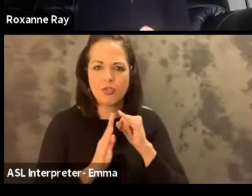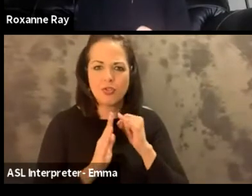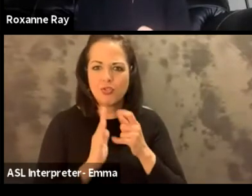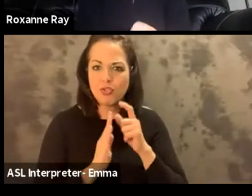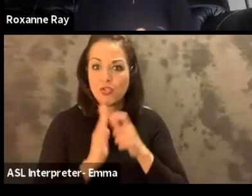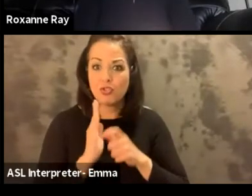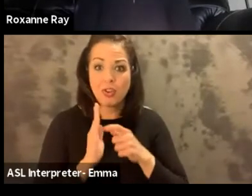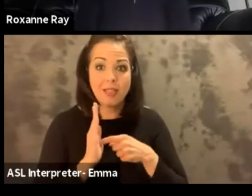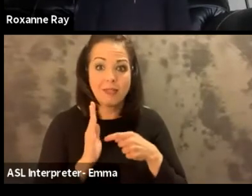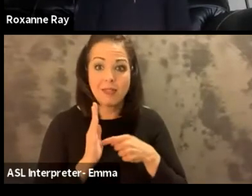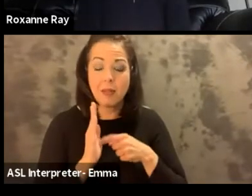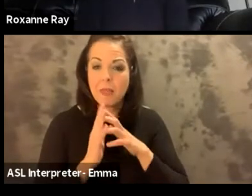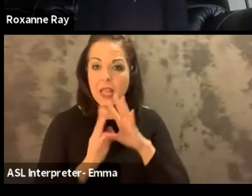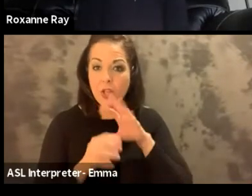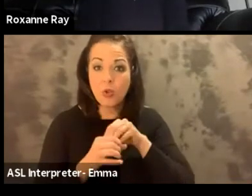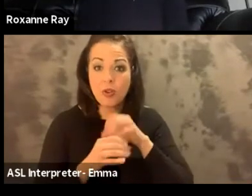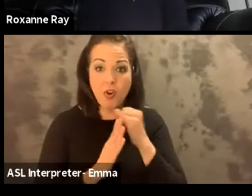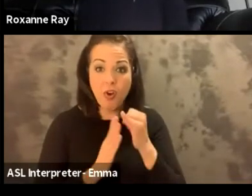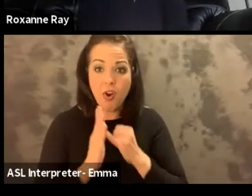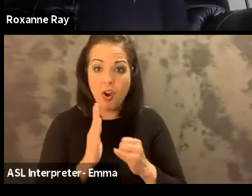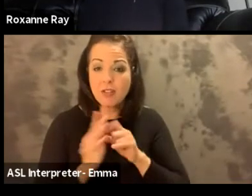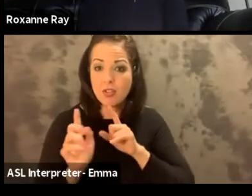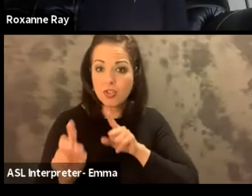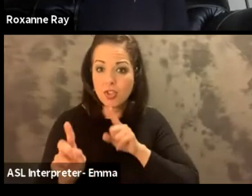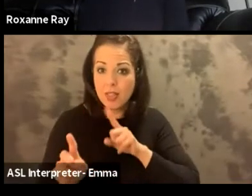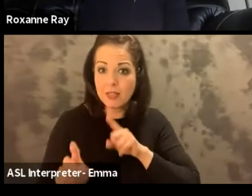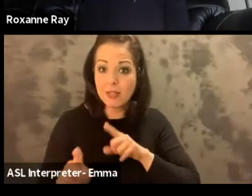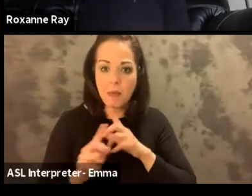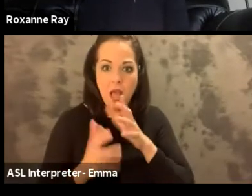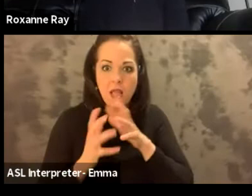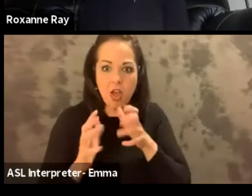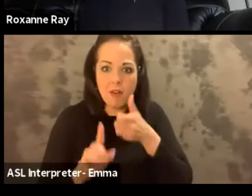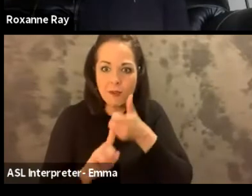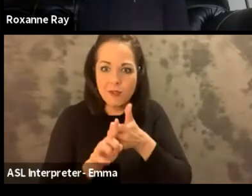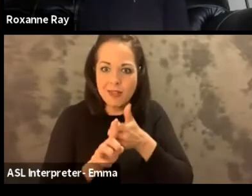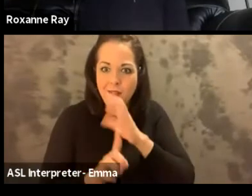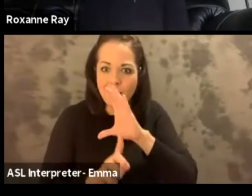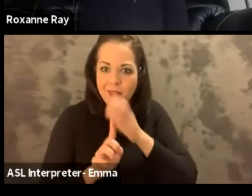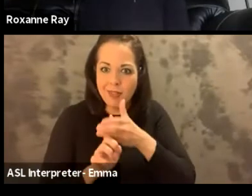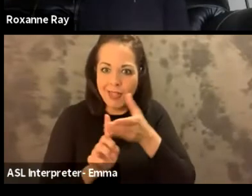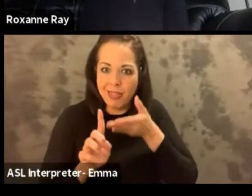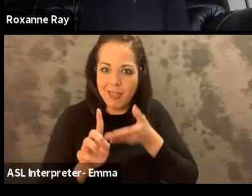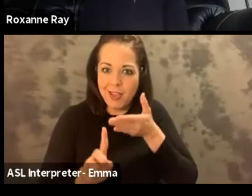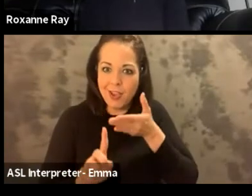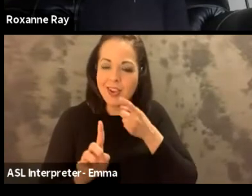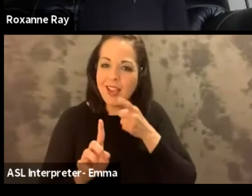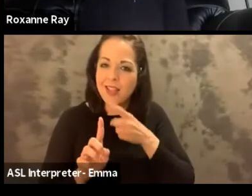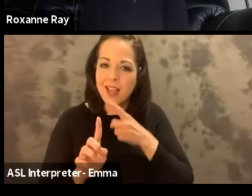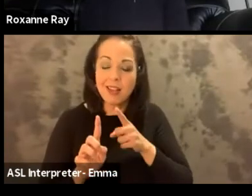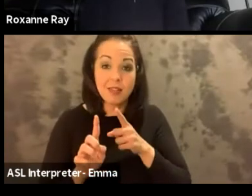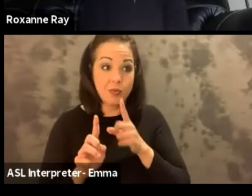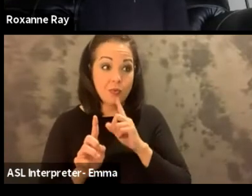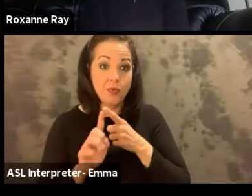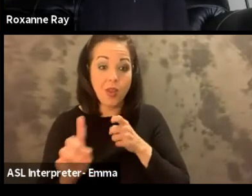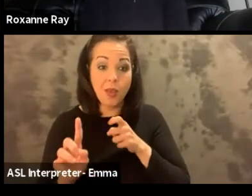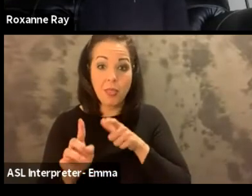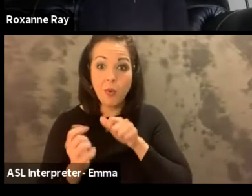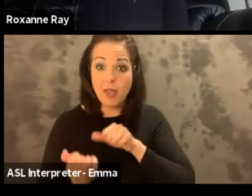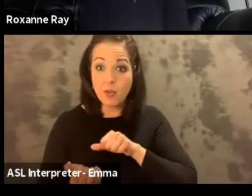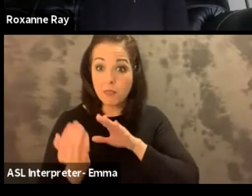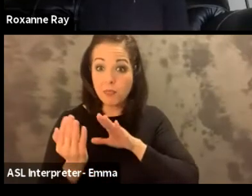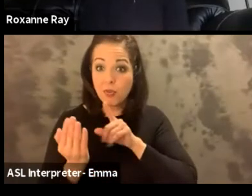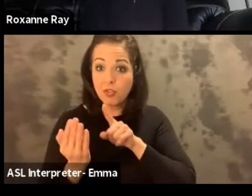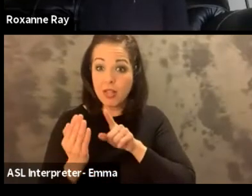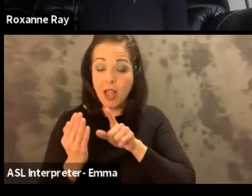a lot of arts journalism. And there's a lot of yourself in there, and you the way that you approach that